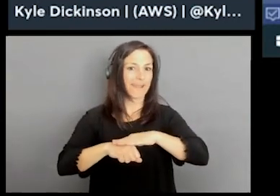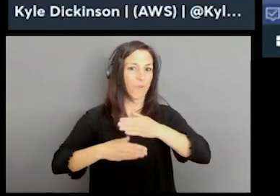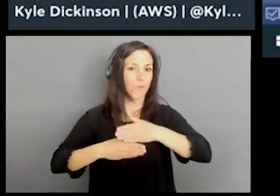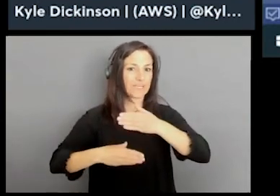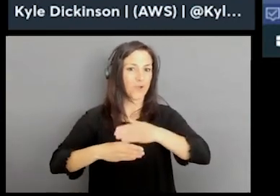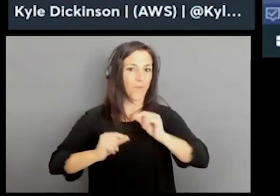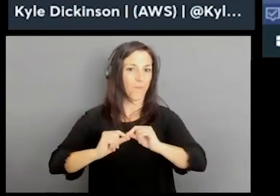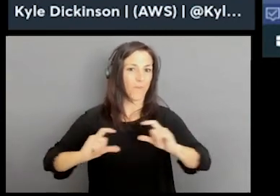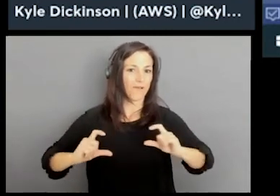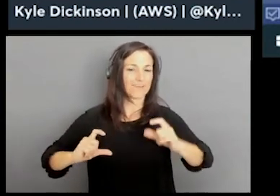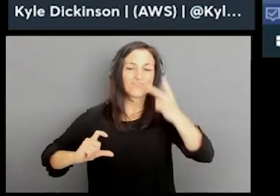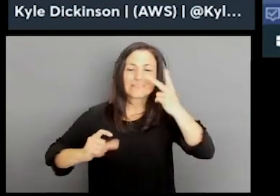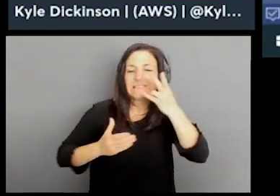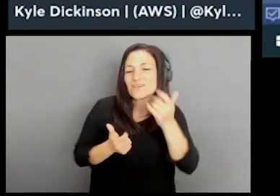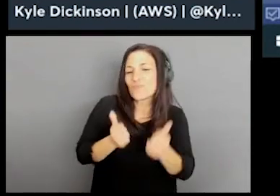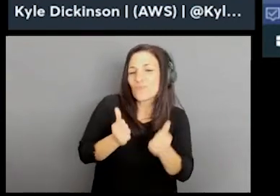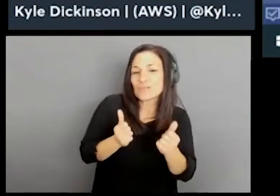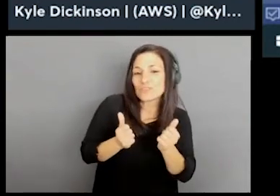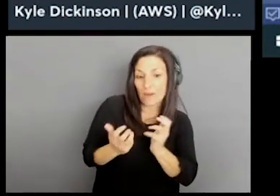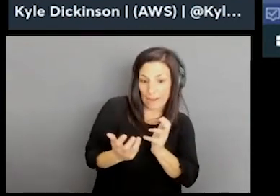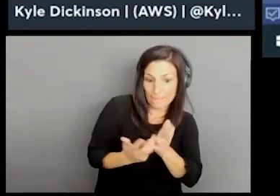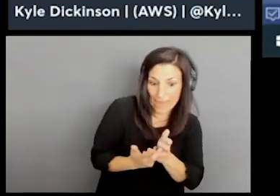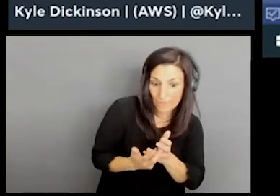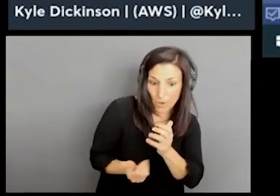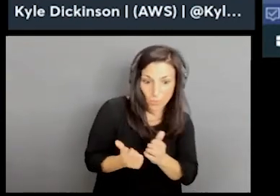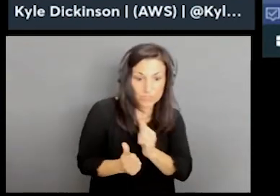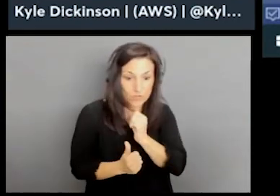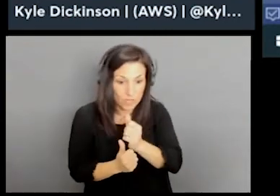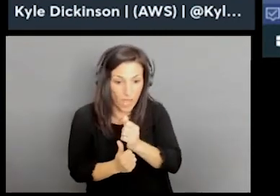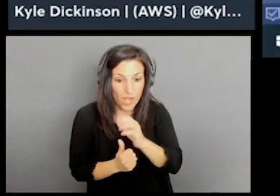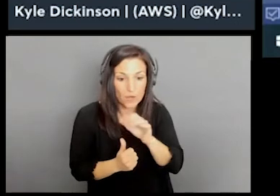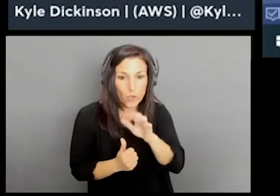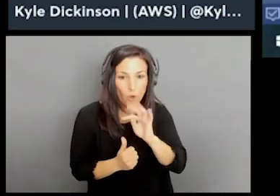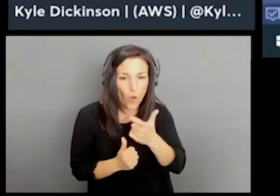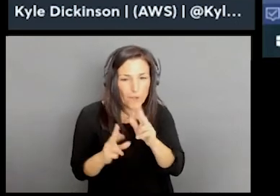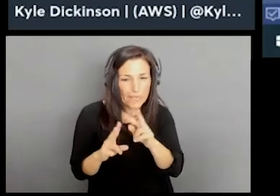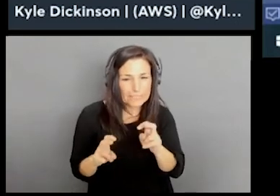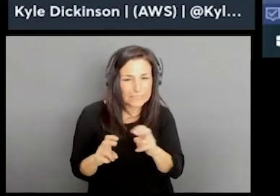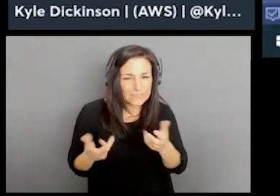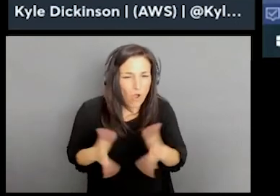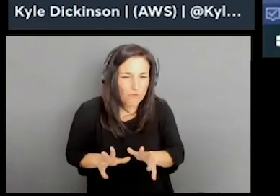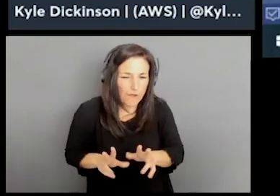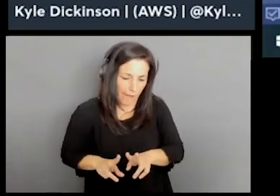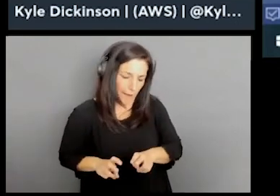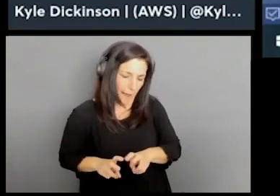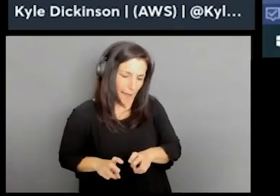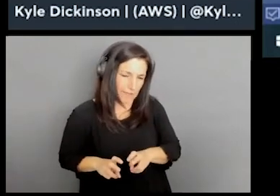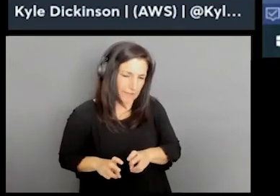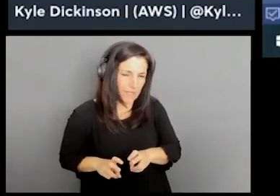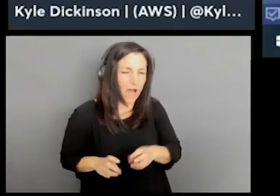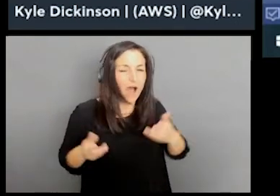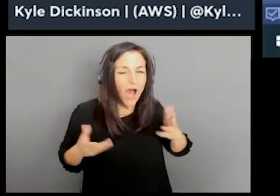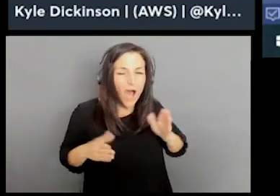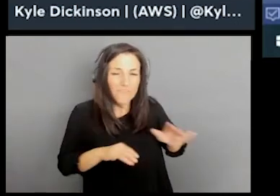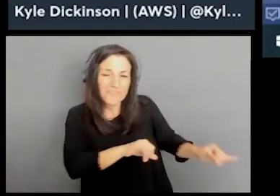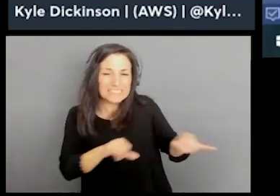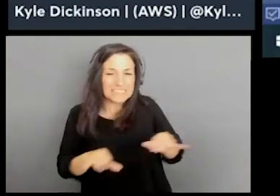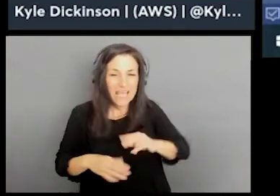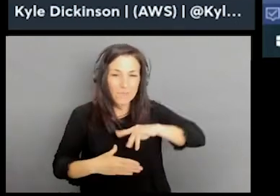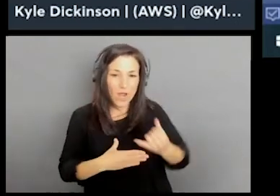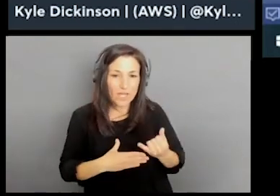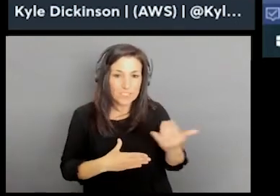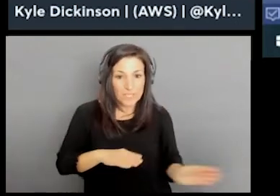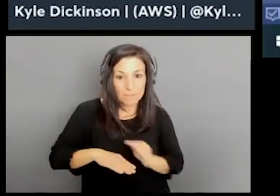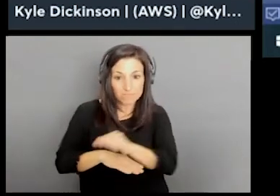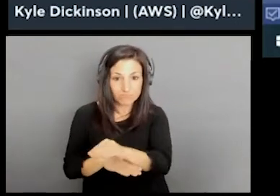that are compatible, some are not compatible. Porting Assistant has kind of done the analysis on the same project and outputted the results in